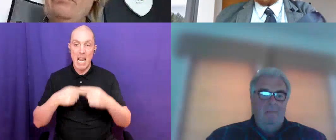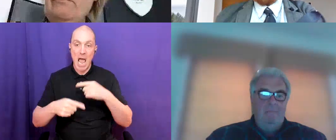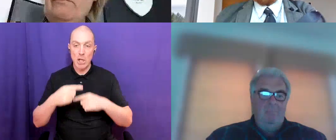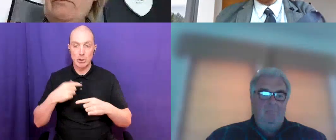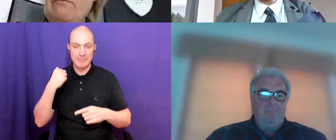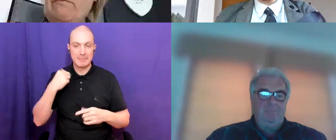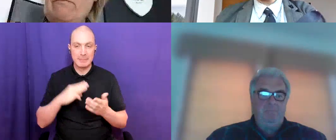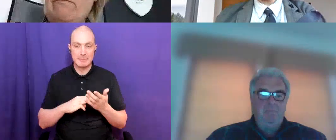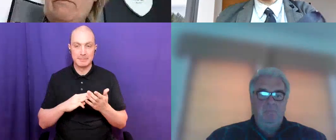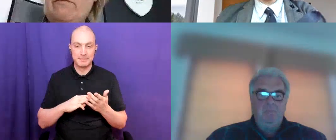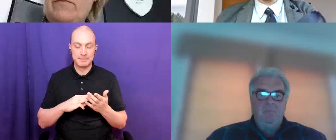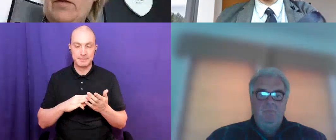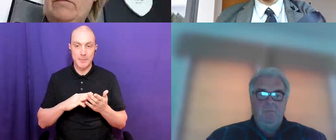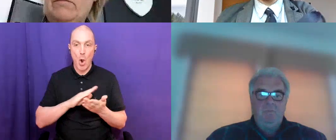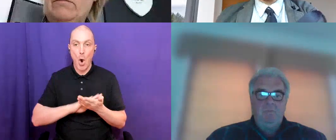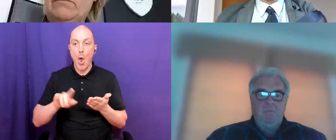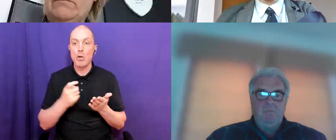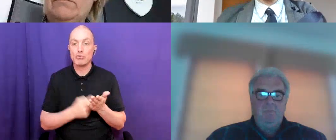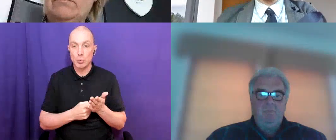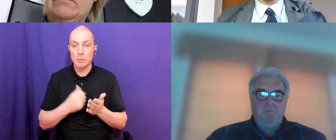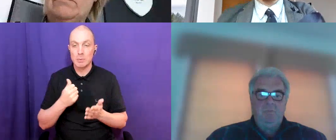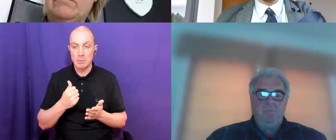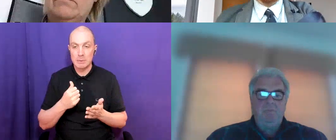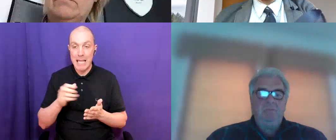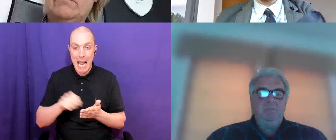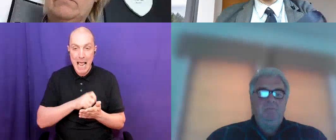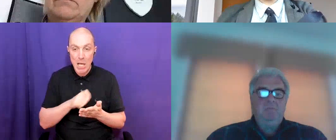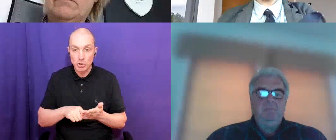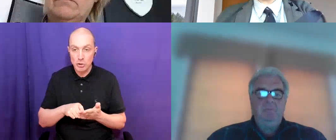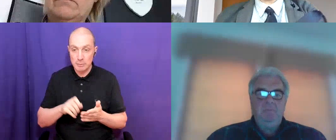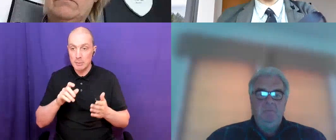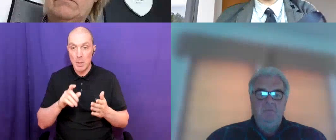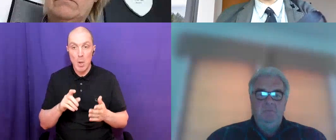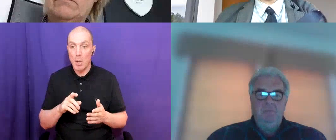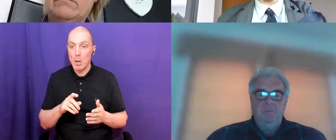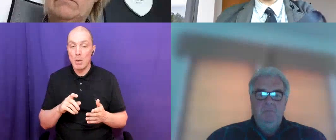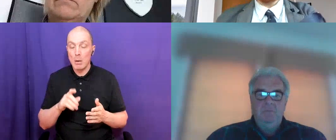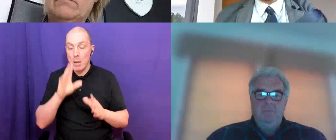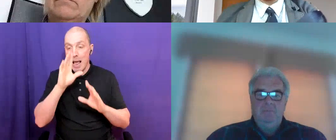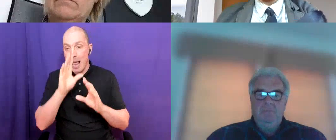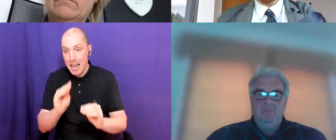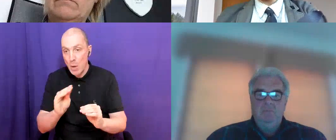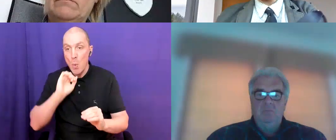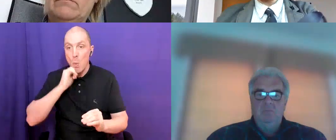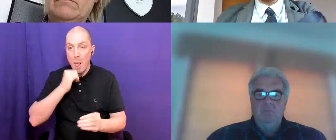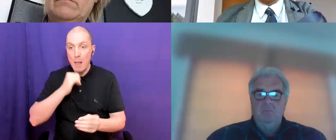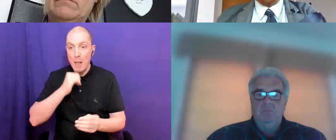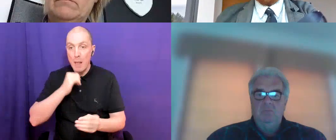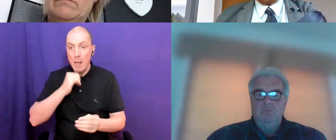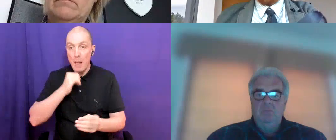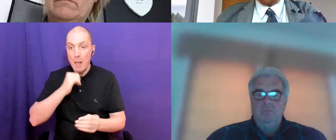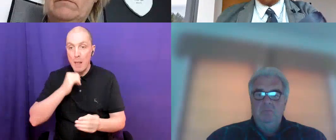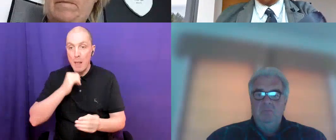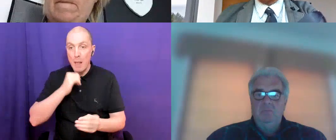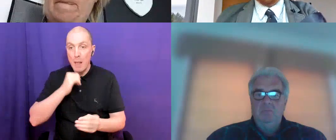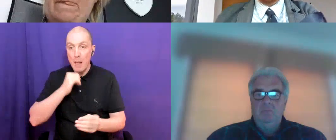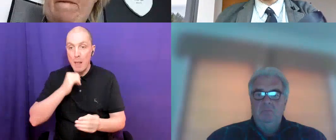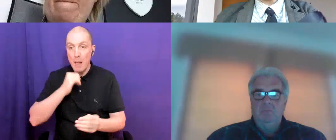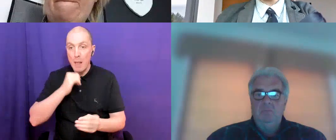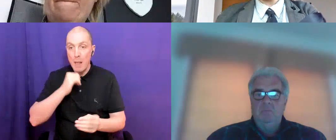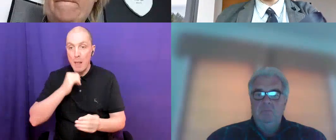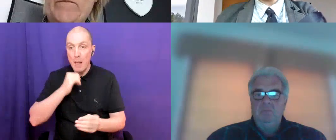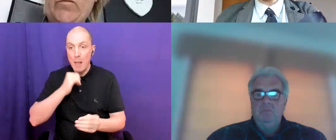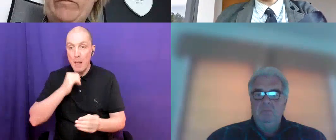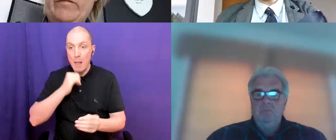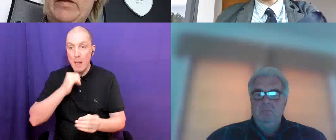elections, these include the sanitising stations being available to voters on arrival and as